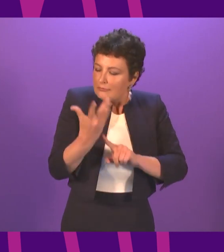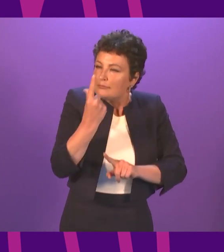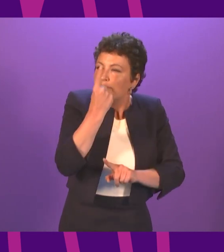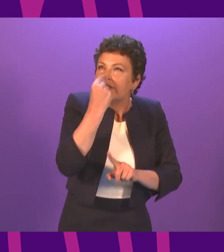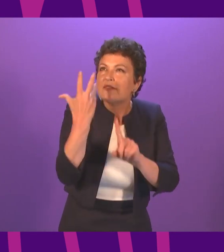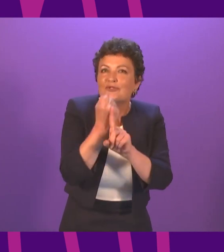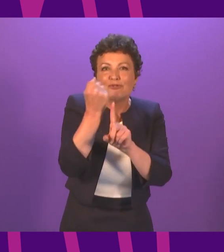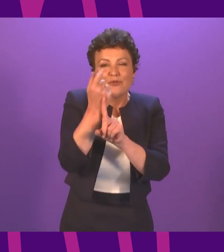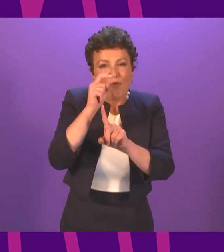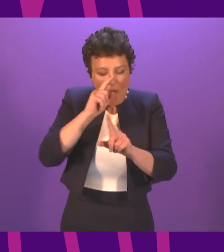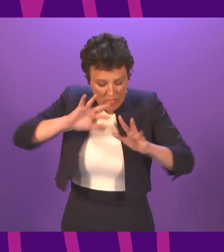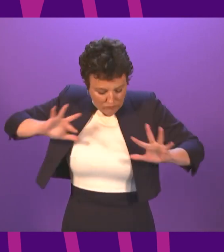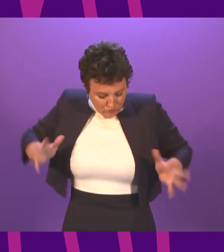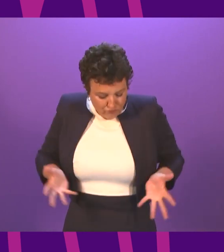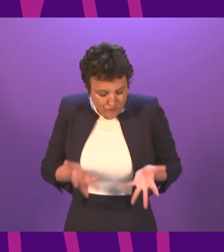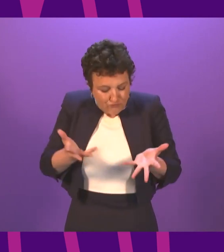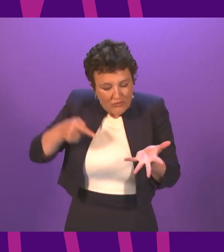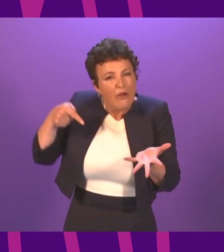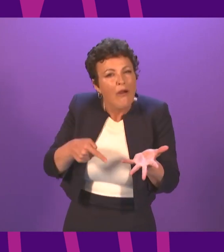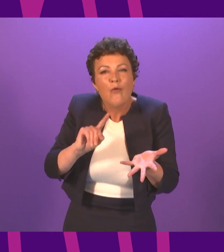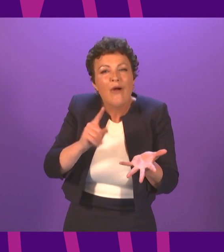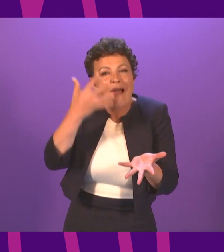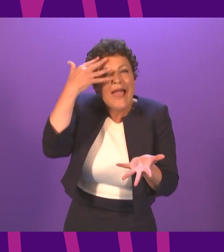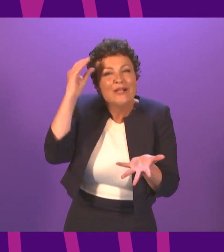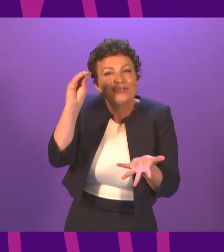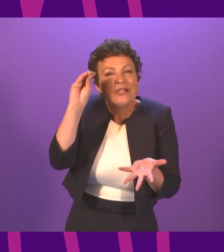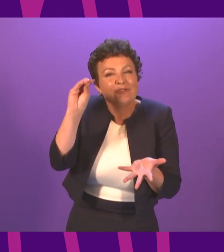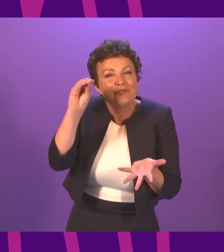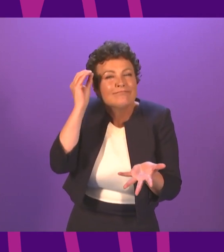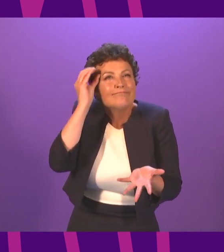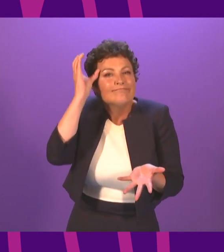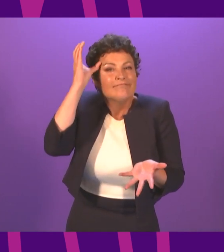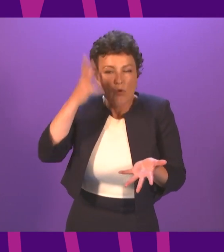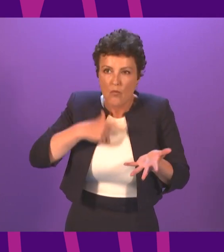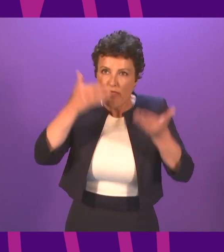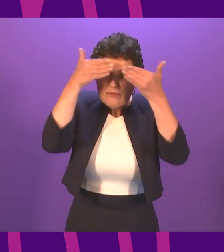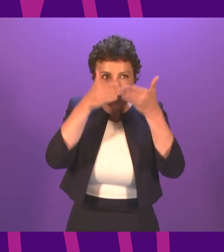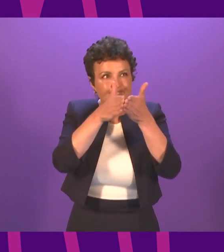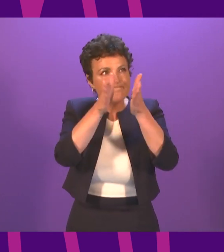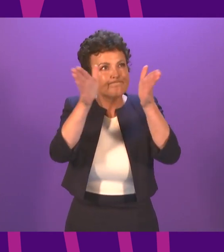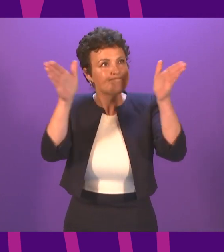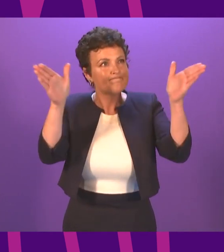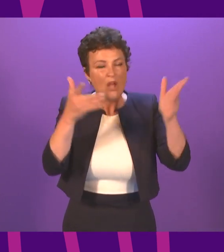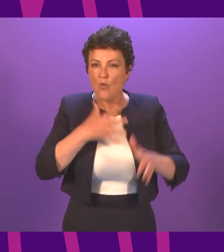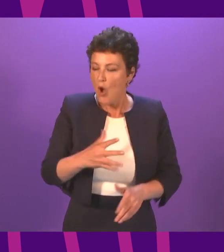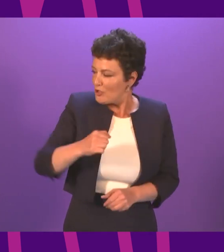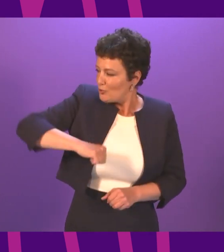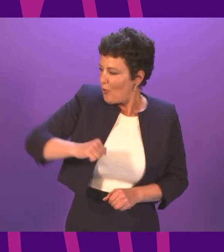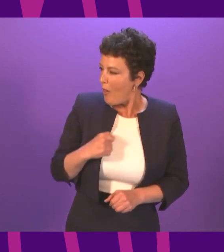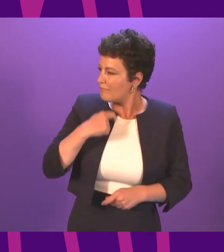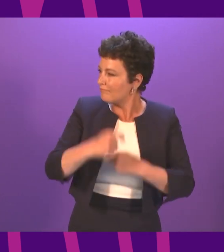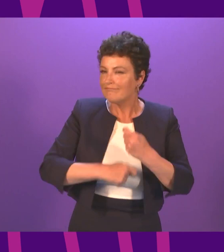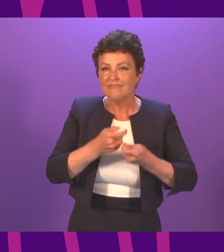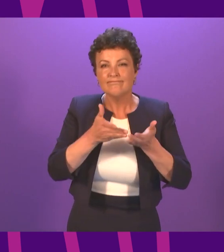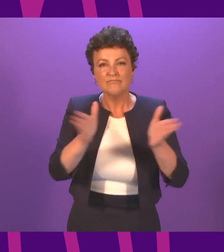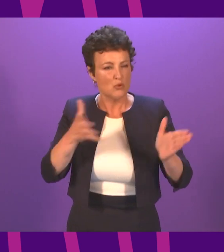a healthy body and an educated mind. An open, outward-looking Scotland, not one that blames its neighbours